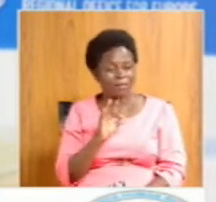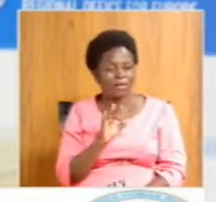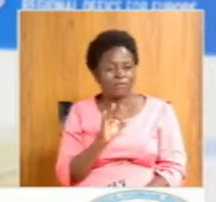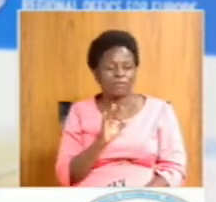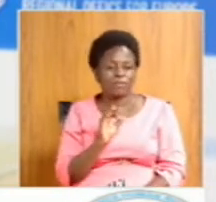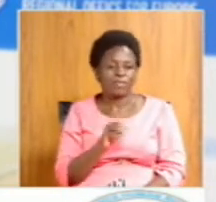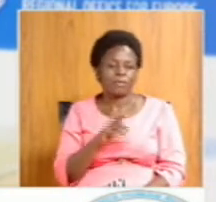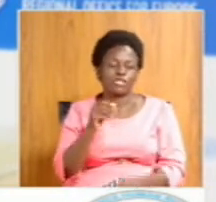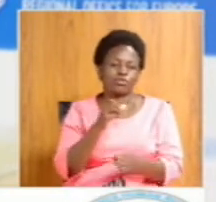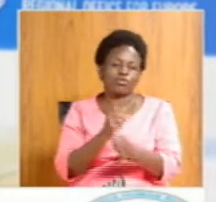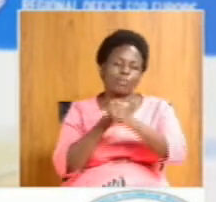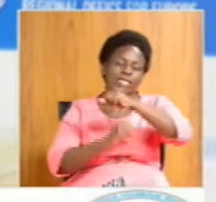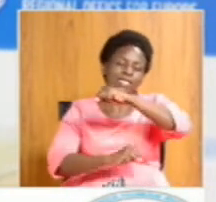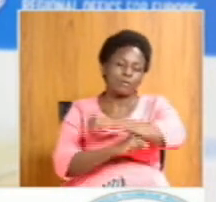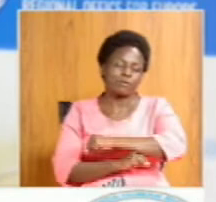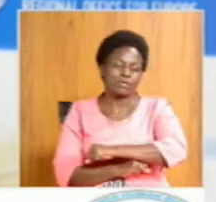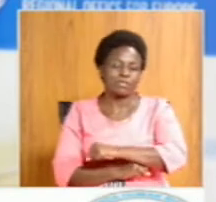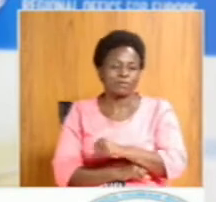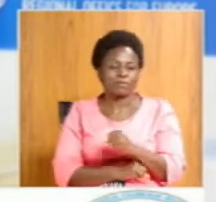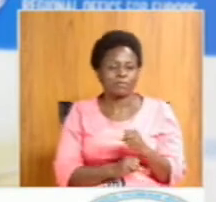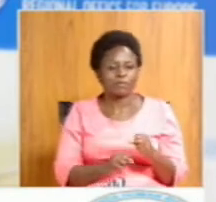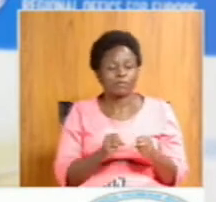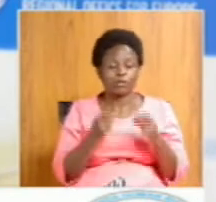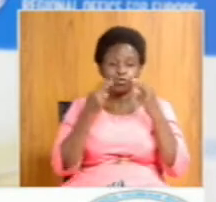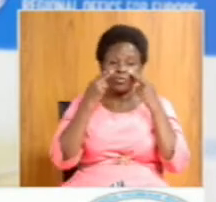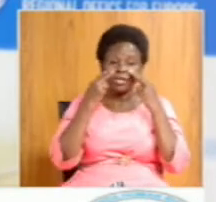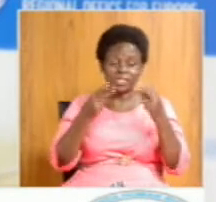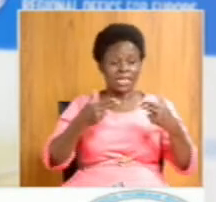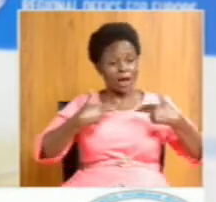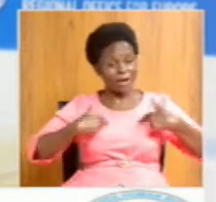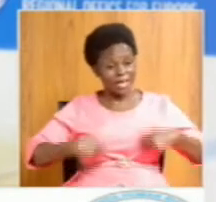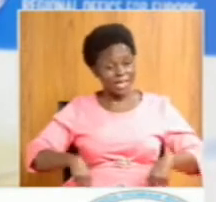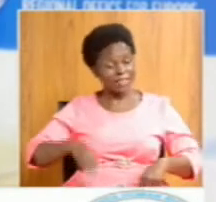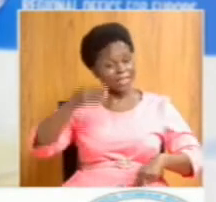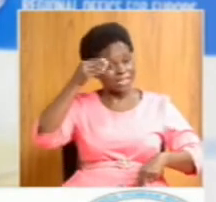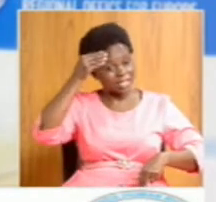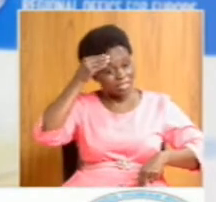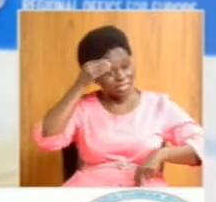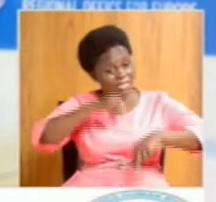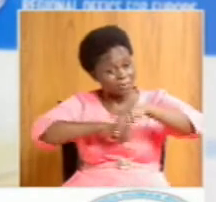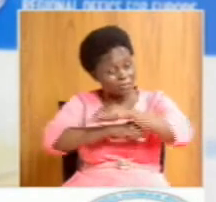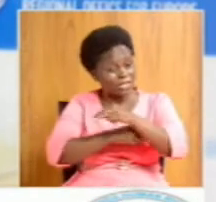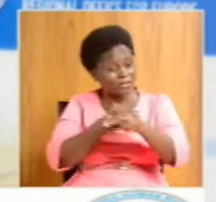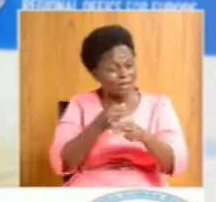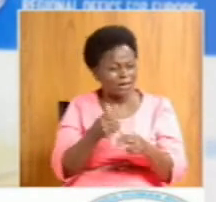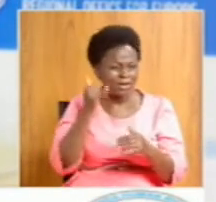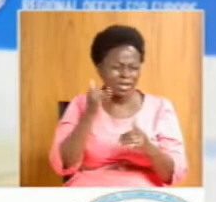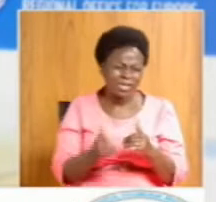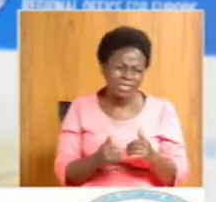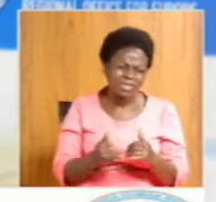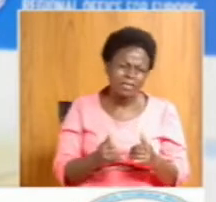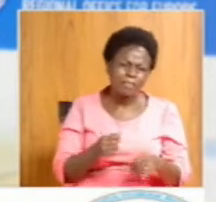it's supposed to go to budget support will we actually see our health and education finance I suggest one last minute